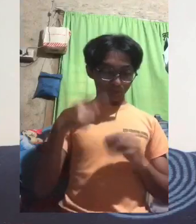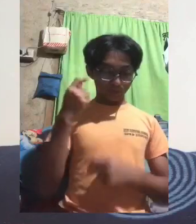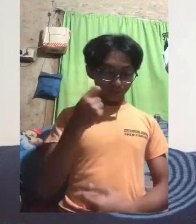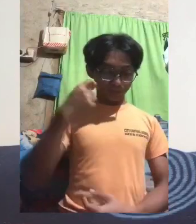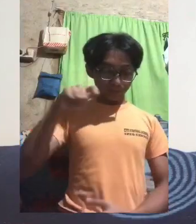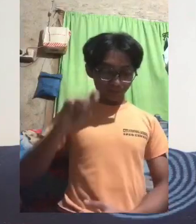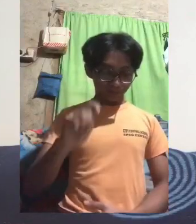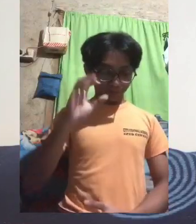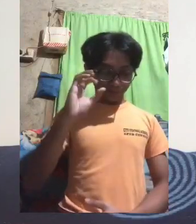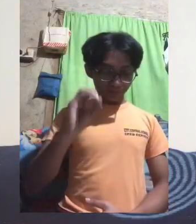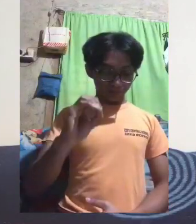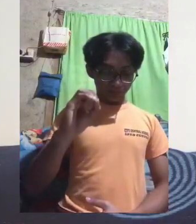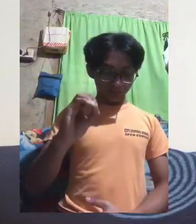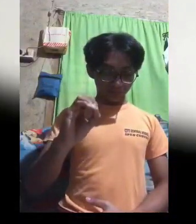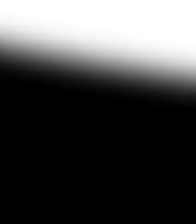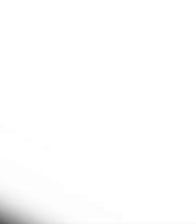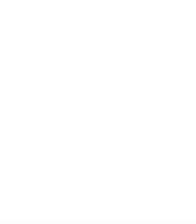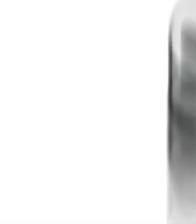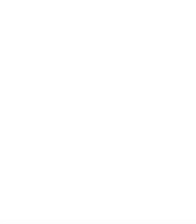be measurable and objective.